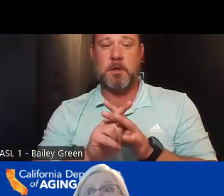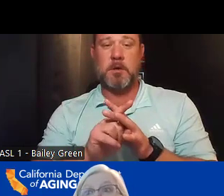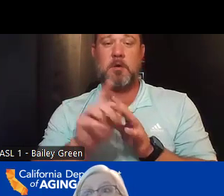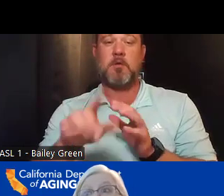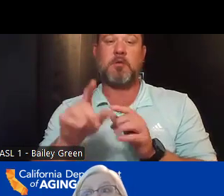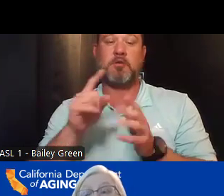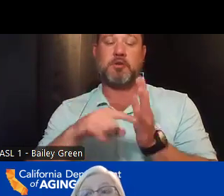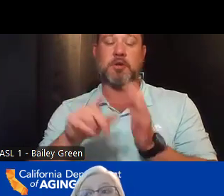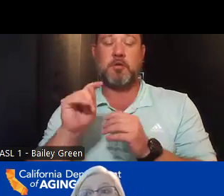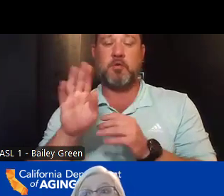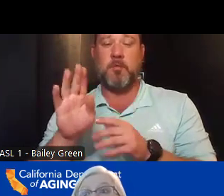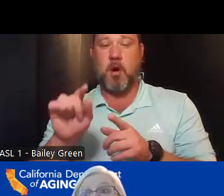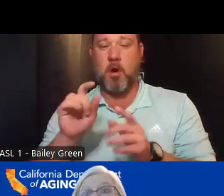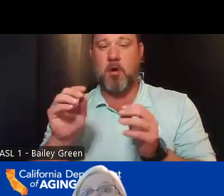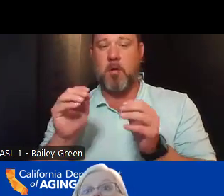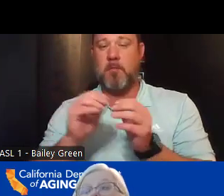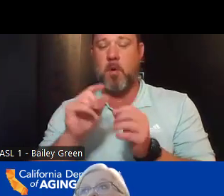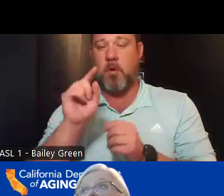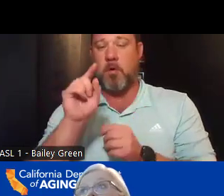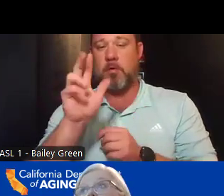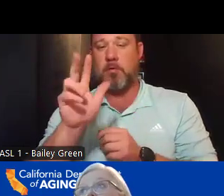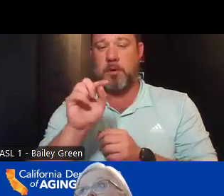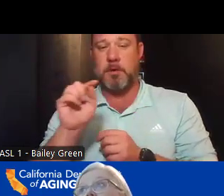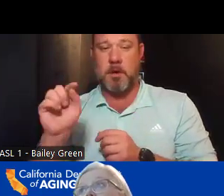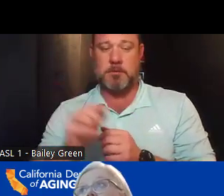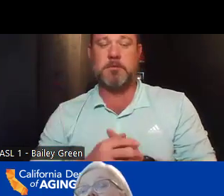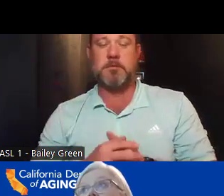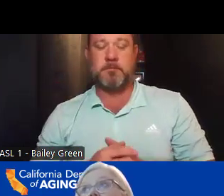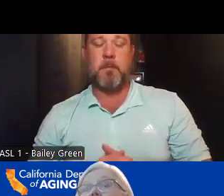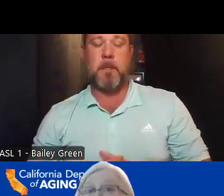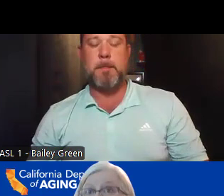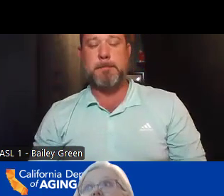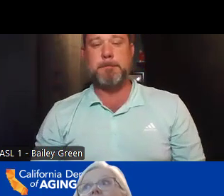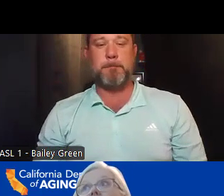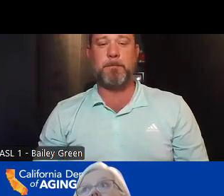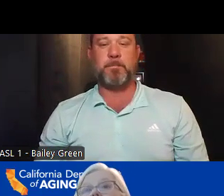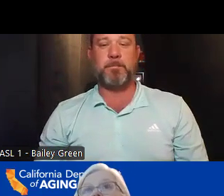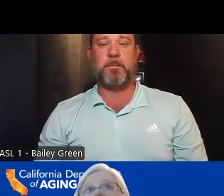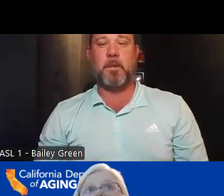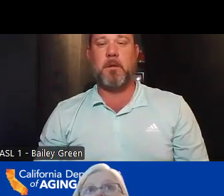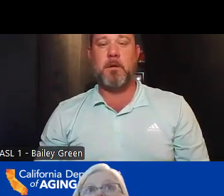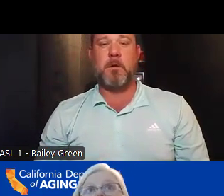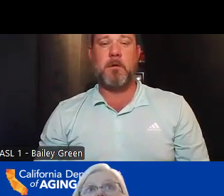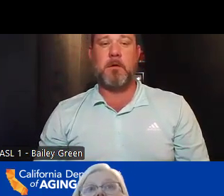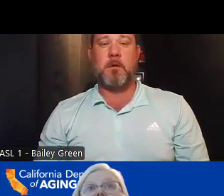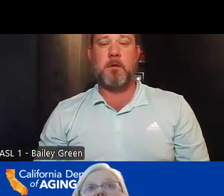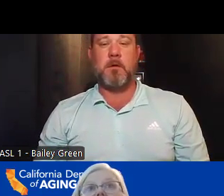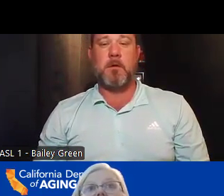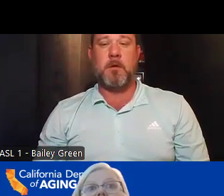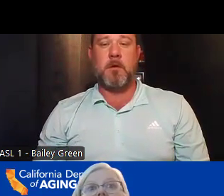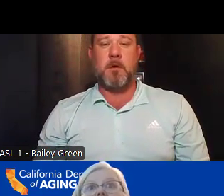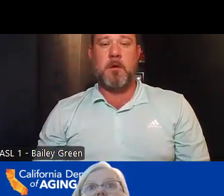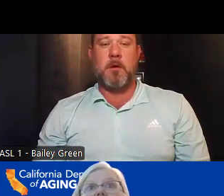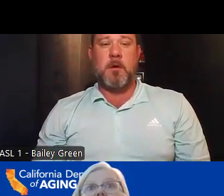appear, check under the More, which are the three dots, and sometimes that function is under there. Next slide.